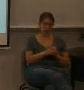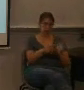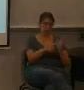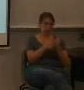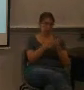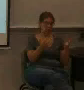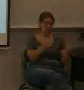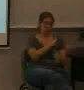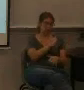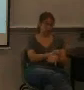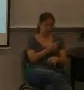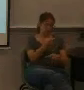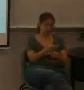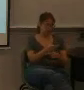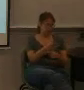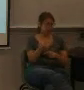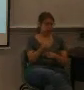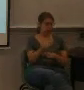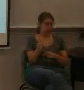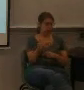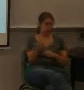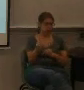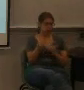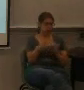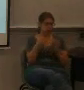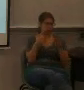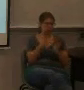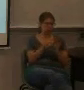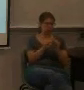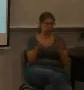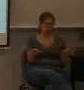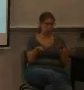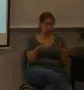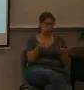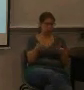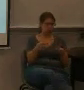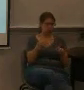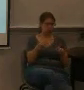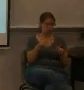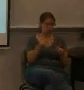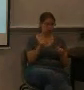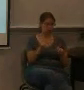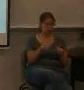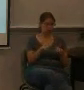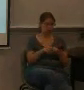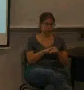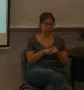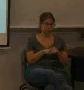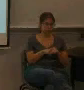Requires a lot of energy, right? And then what's another thing about the way it's distributed phylogenetically?